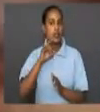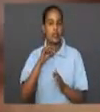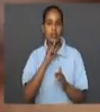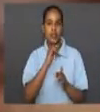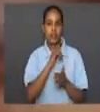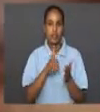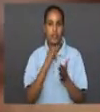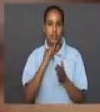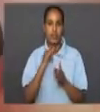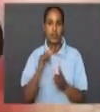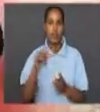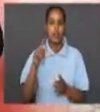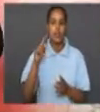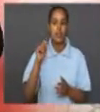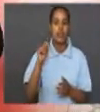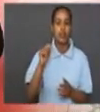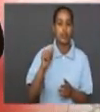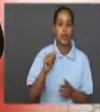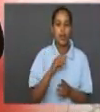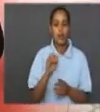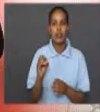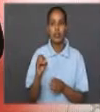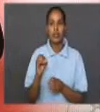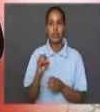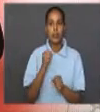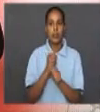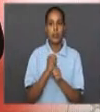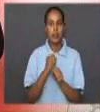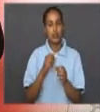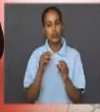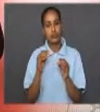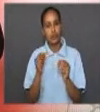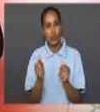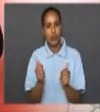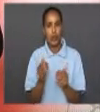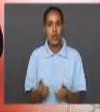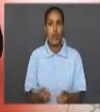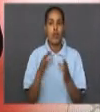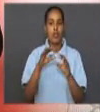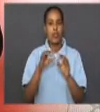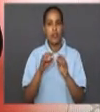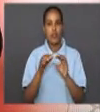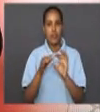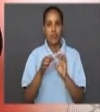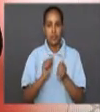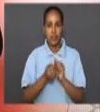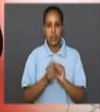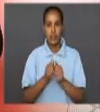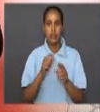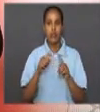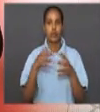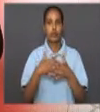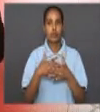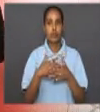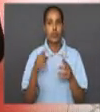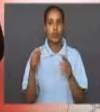is thermoplastic, and that it is made softer and more flexible through treatment